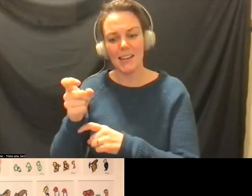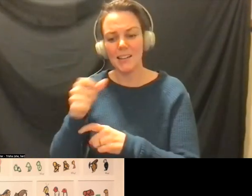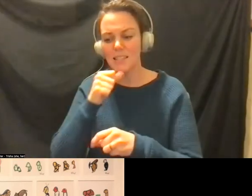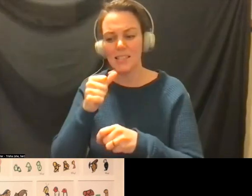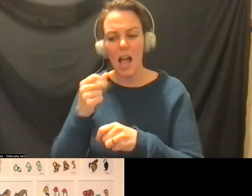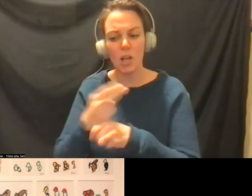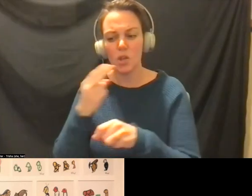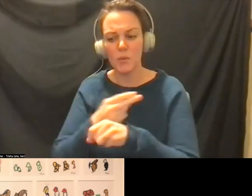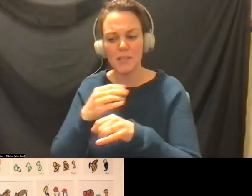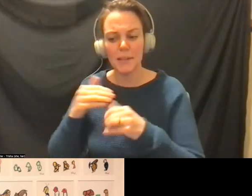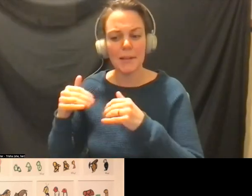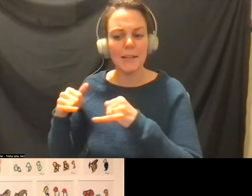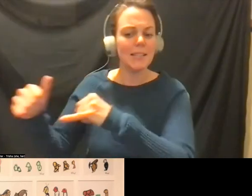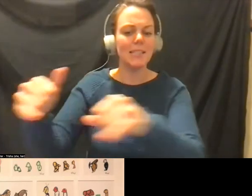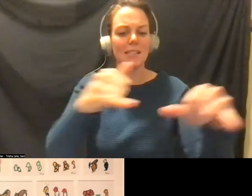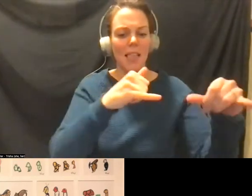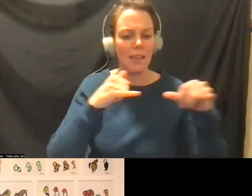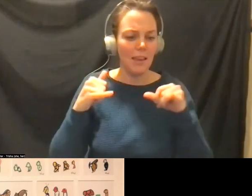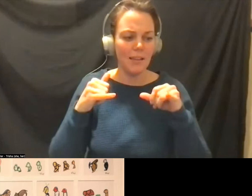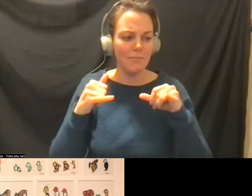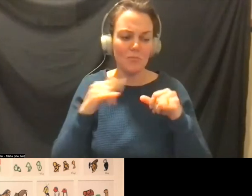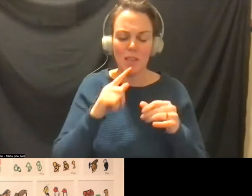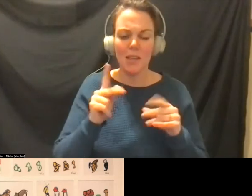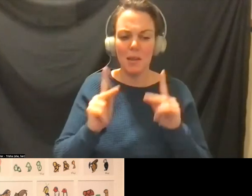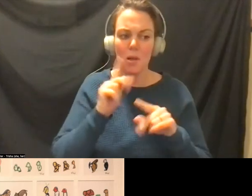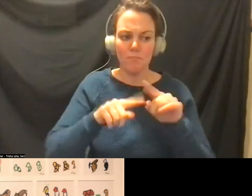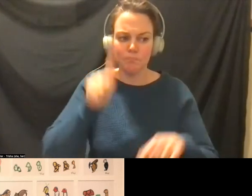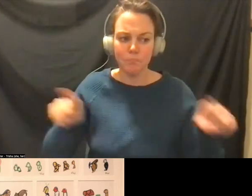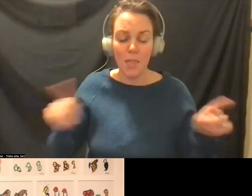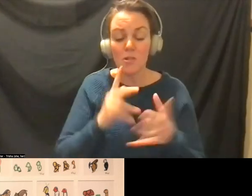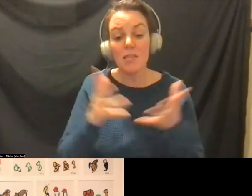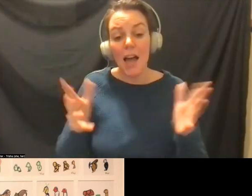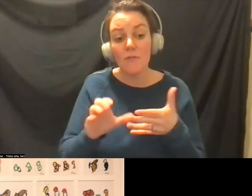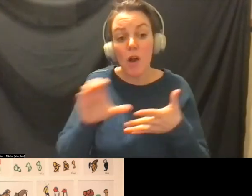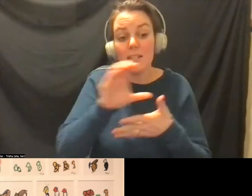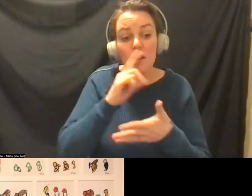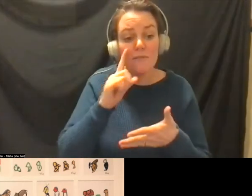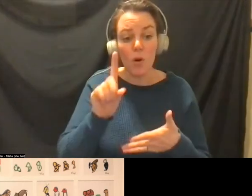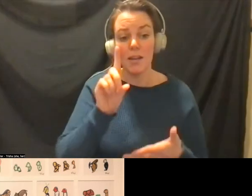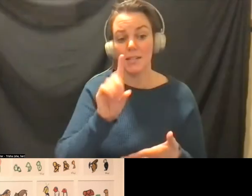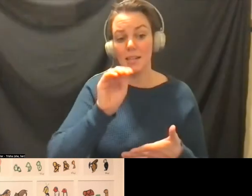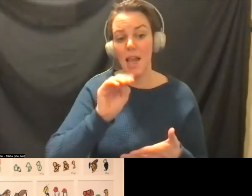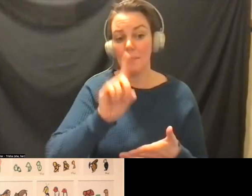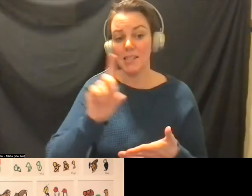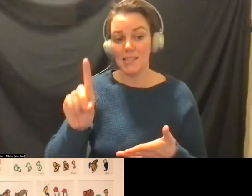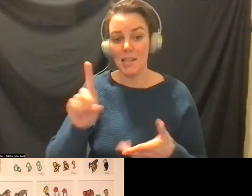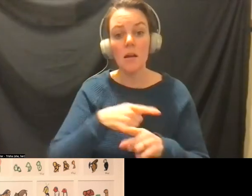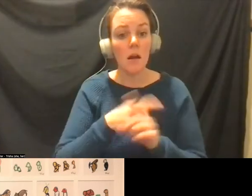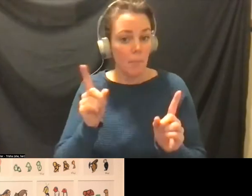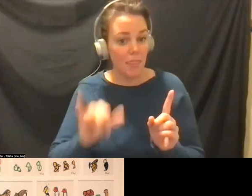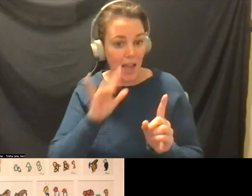inconsistently. There's a lot of criteria for DMDD, but it is in the depressive spectrum